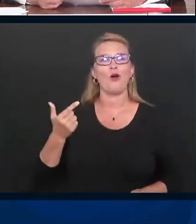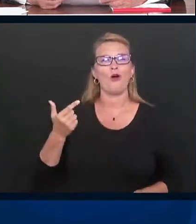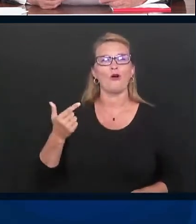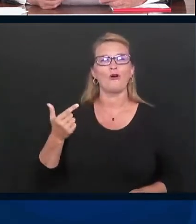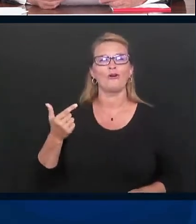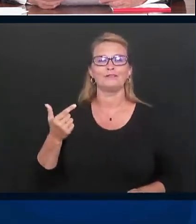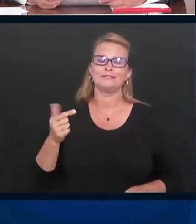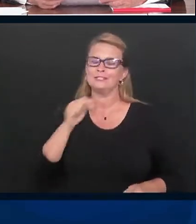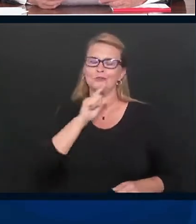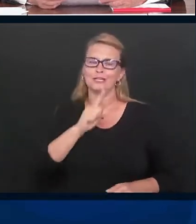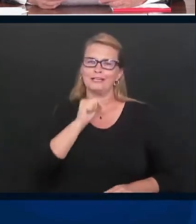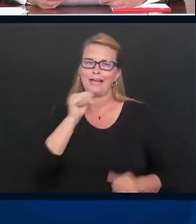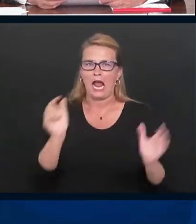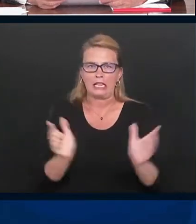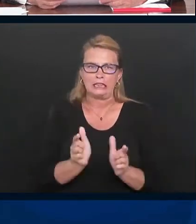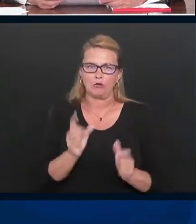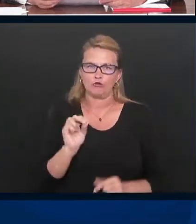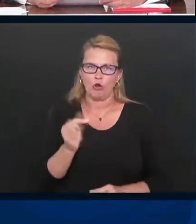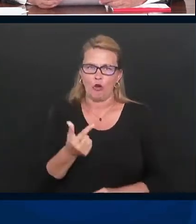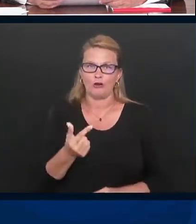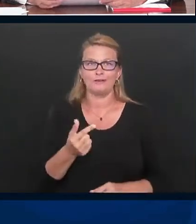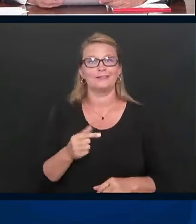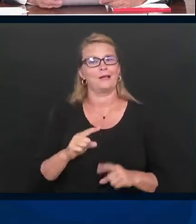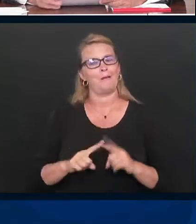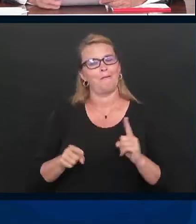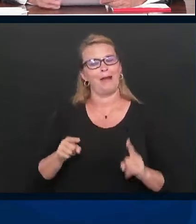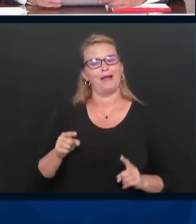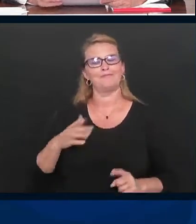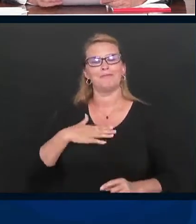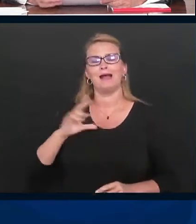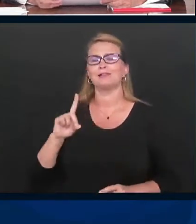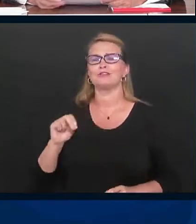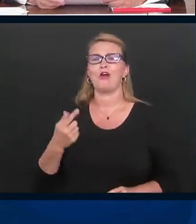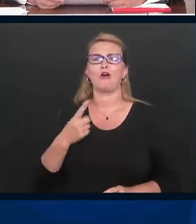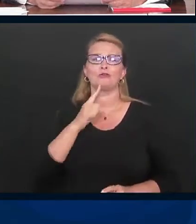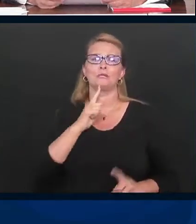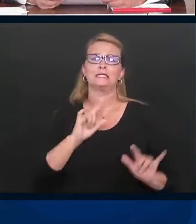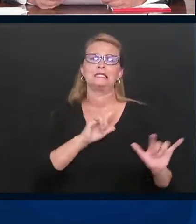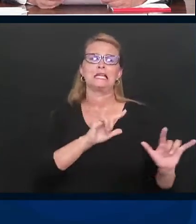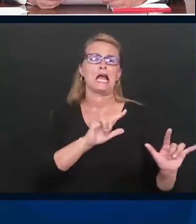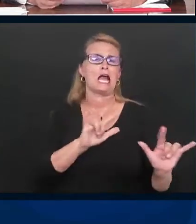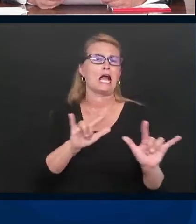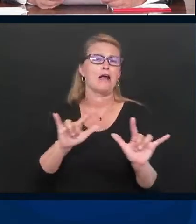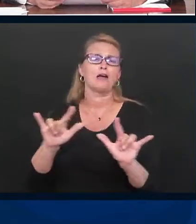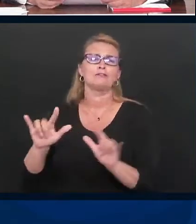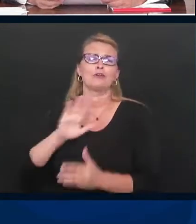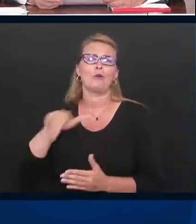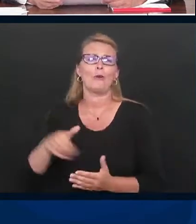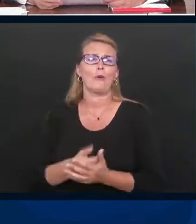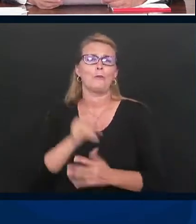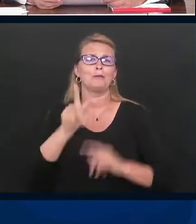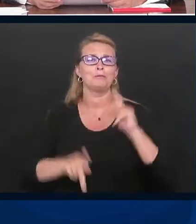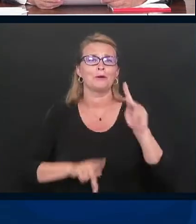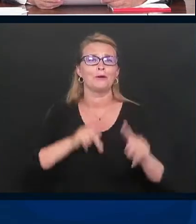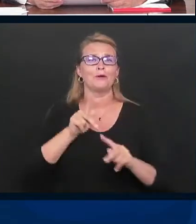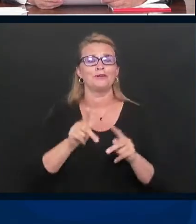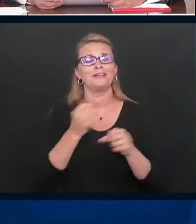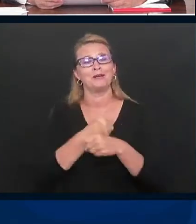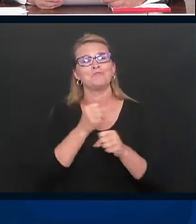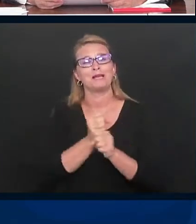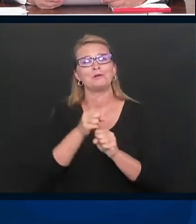really little now, but she just loves everybody, and it surely will put a smile on everybody's